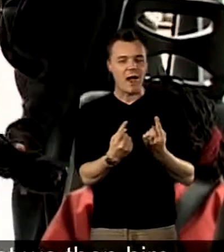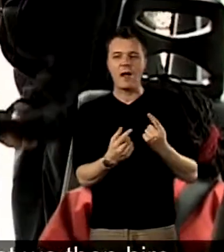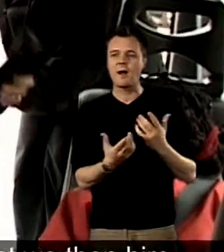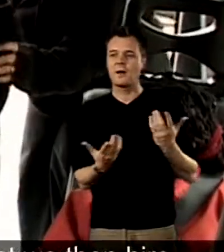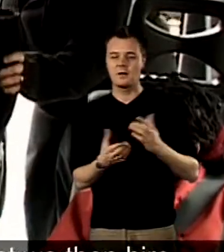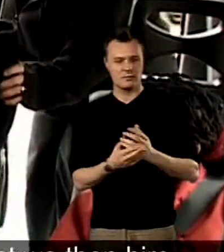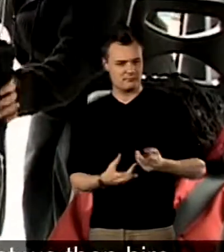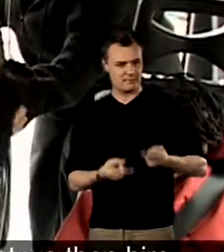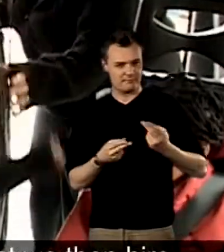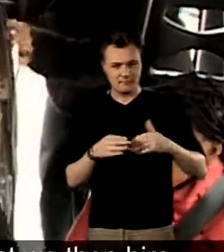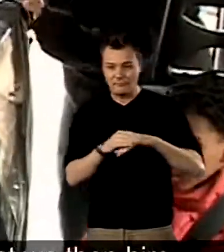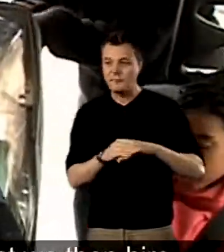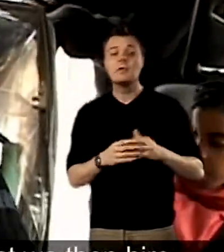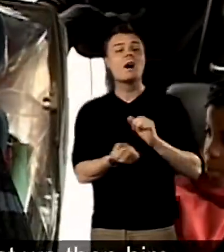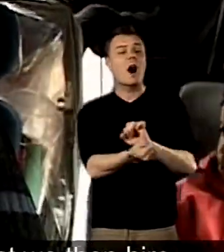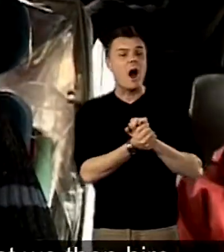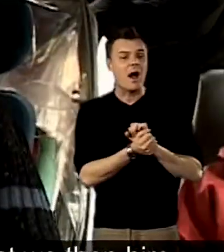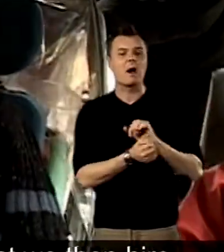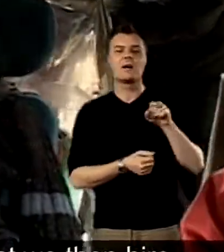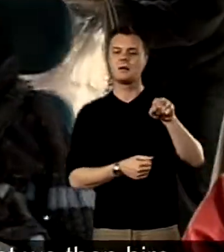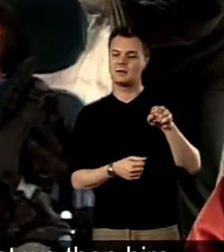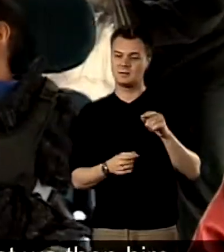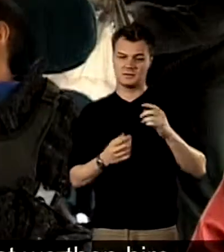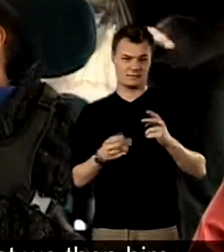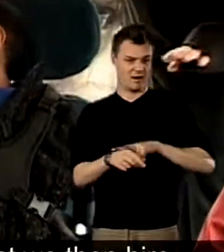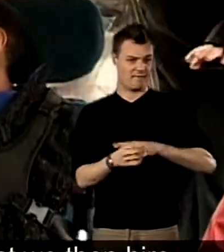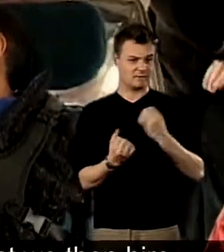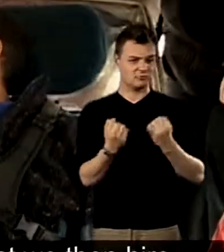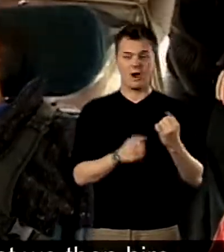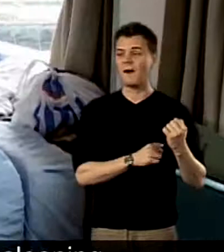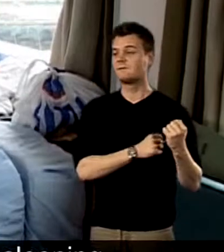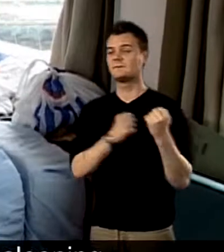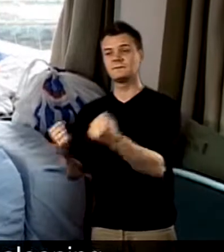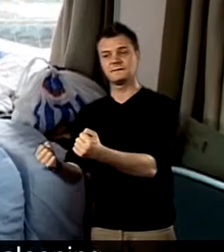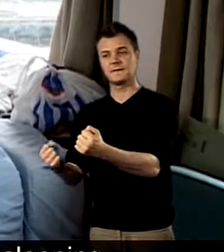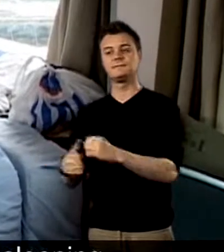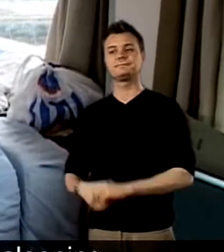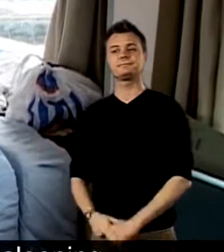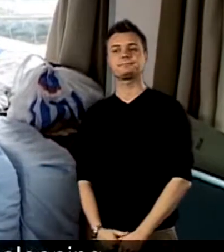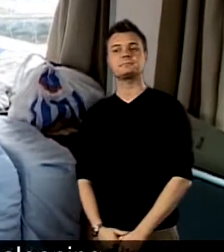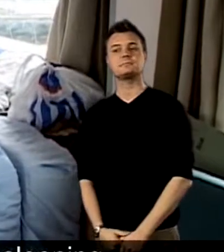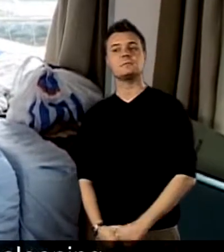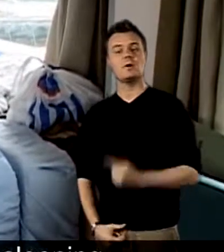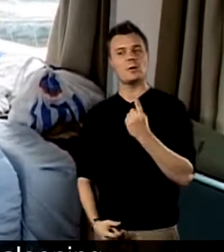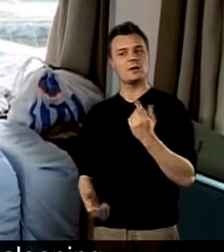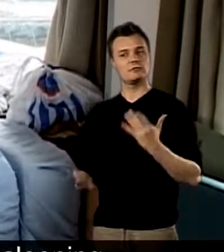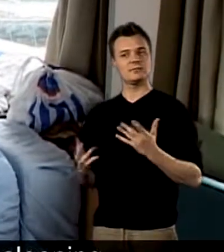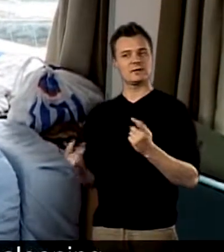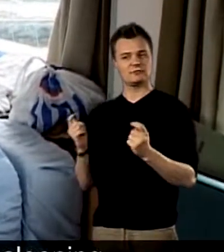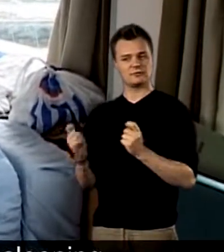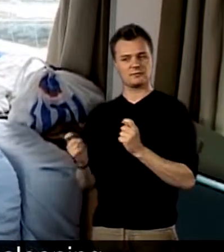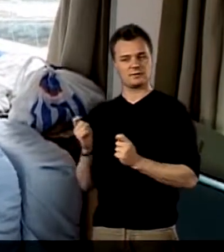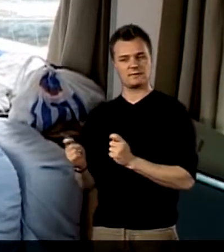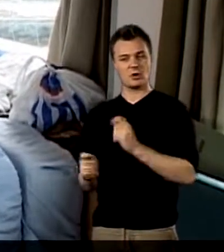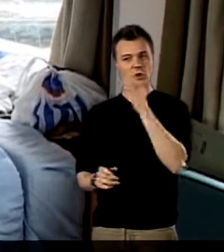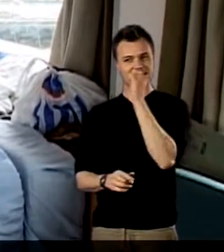tail lift bus that we then hire and is driven by one of our staff. One reasonable adjustment for sleeping on the barge is to make